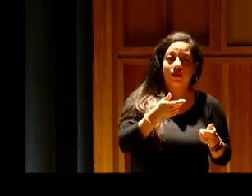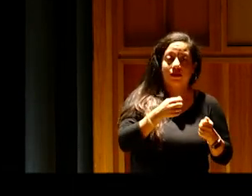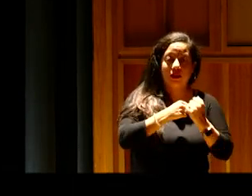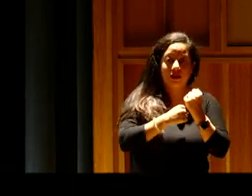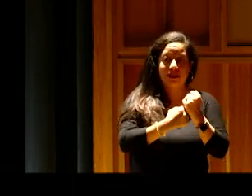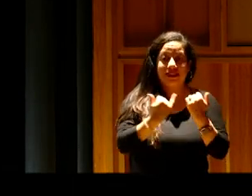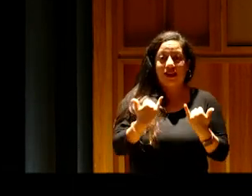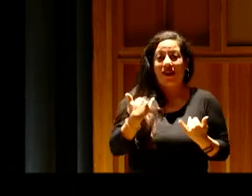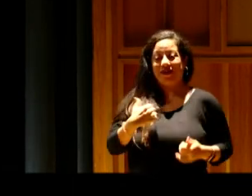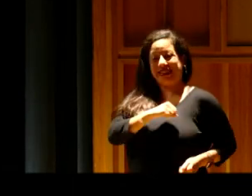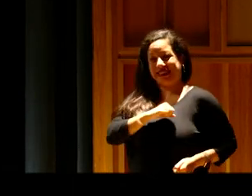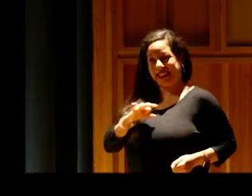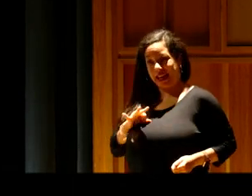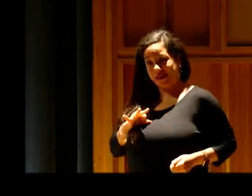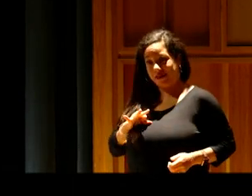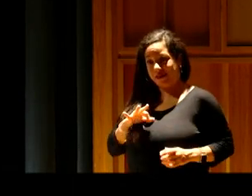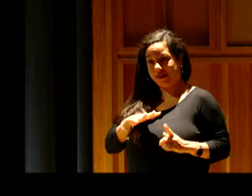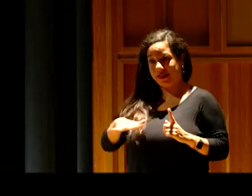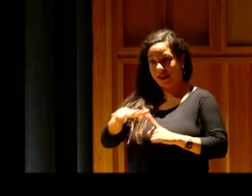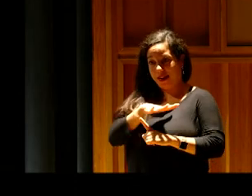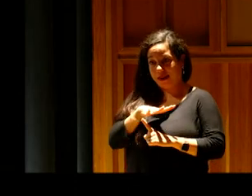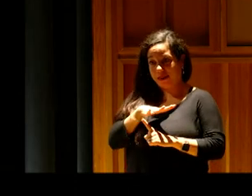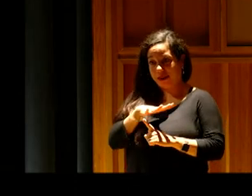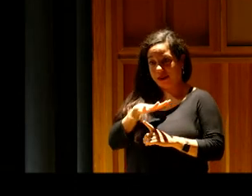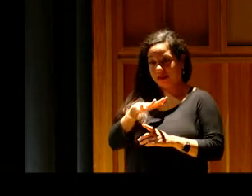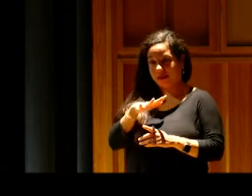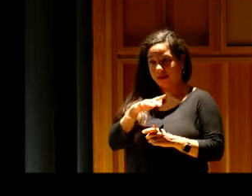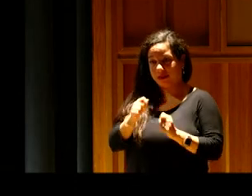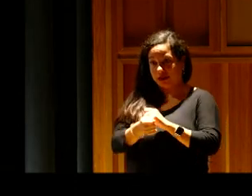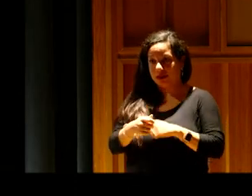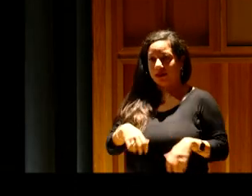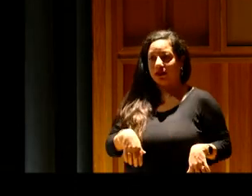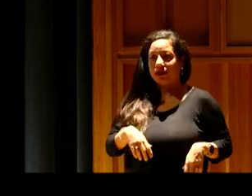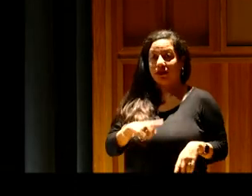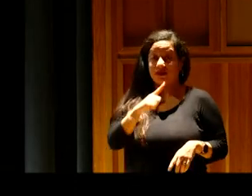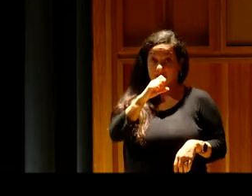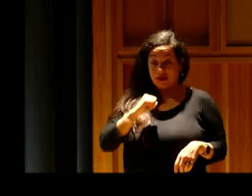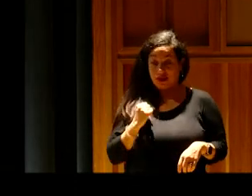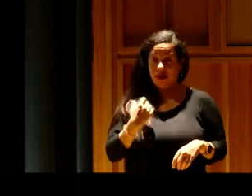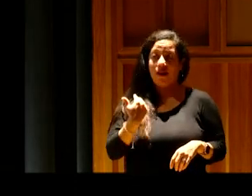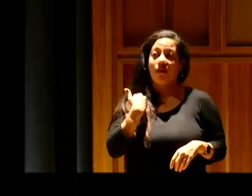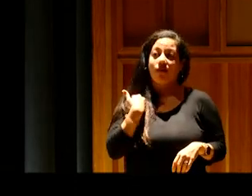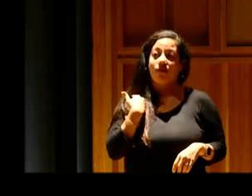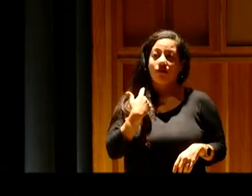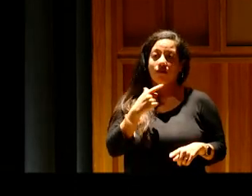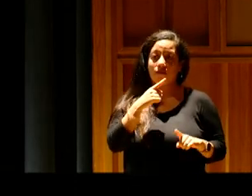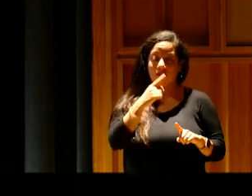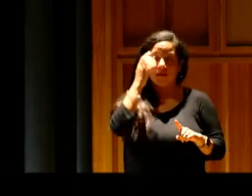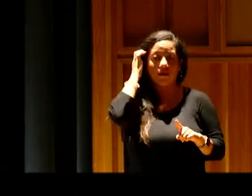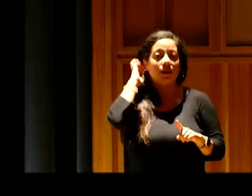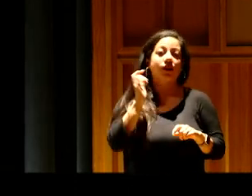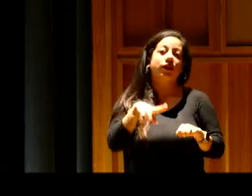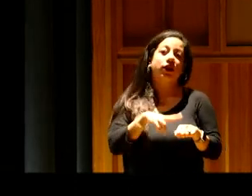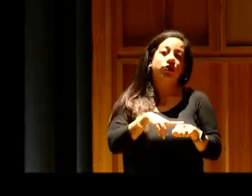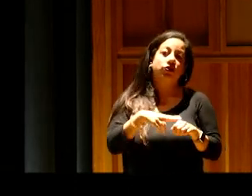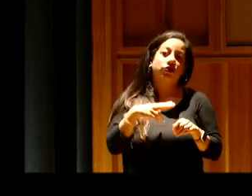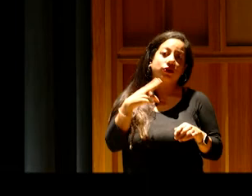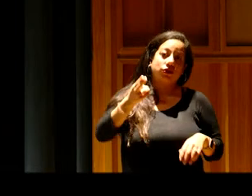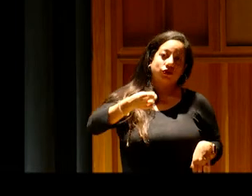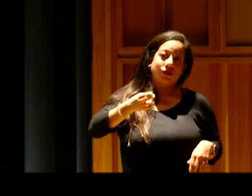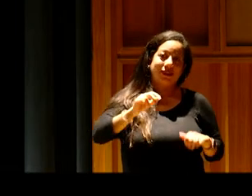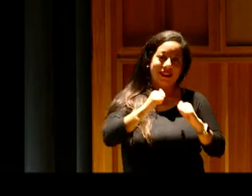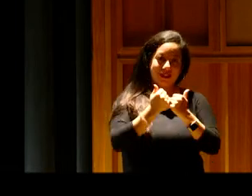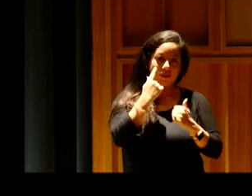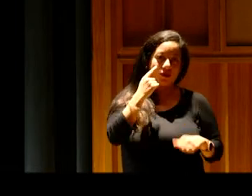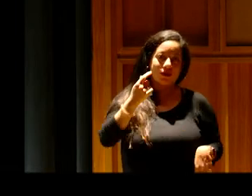staff climate scientists. For example, Historic Environment Scotland, the National Heritage Agency for Scotland. But for many of